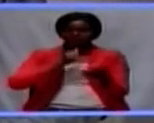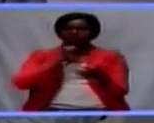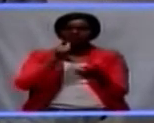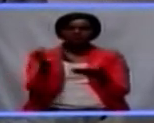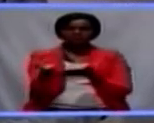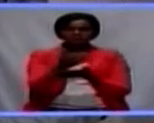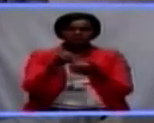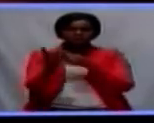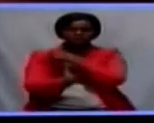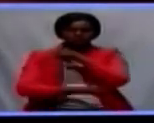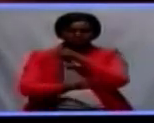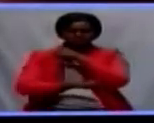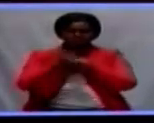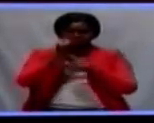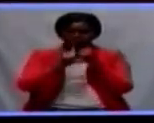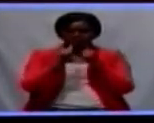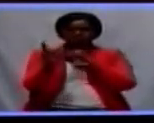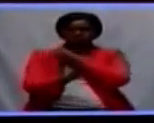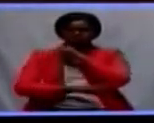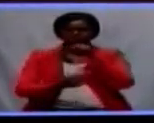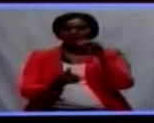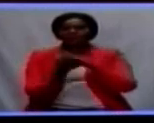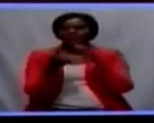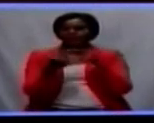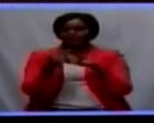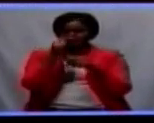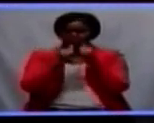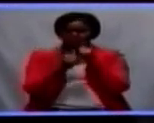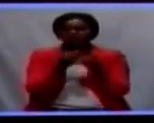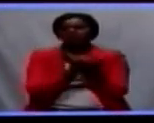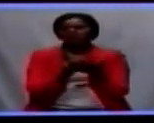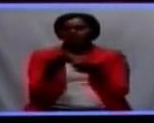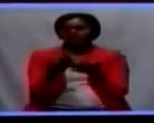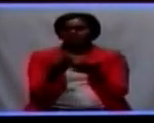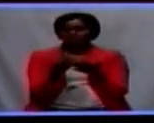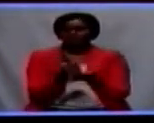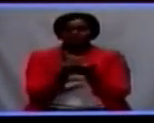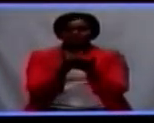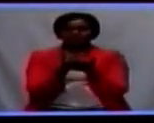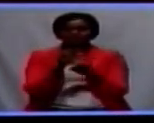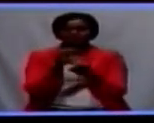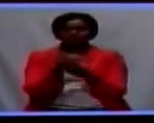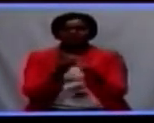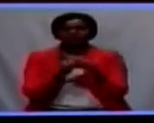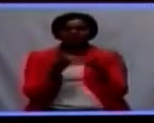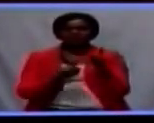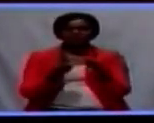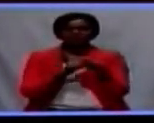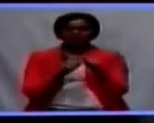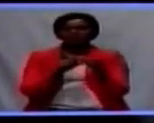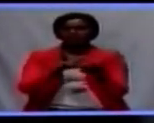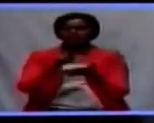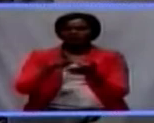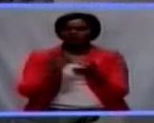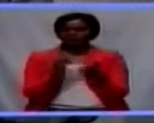penalties, because penalties arise as a result of failure by a client or a taxpayer to comply. Okay? So